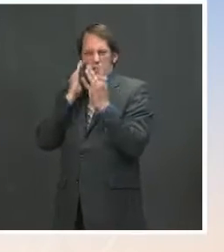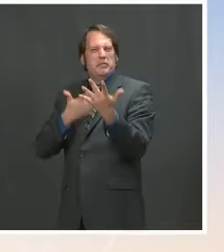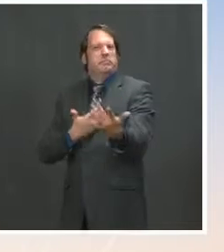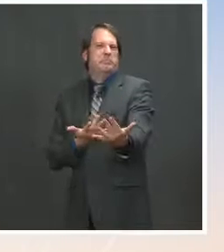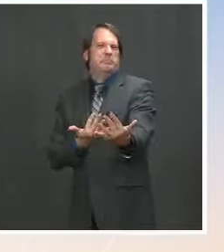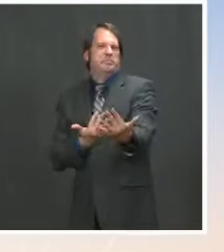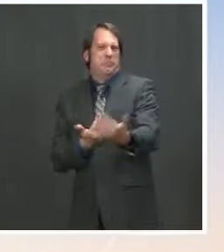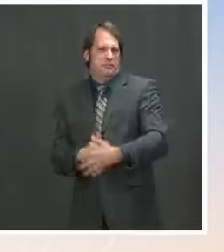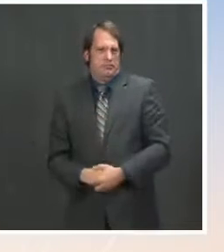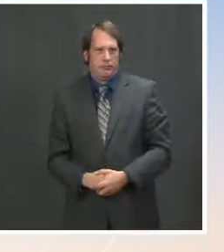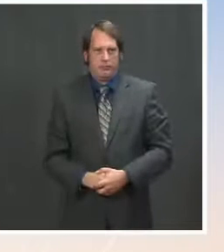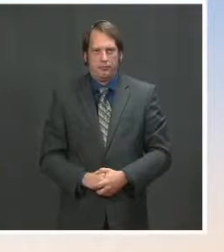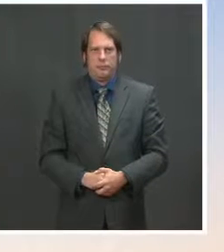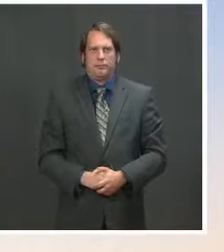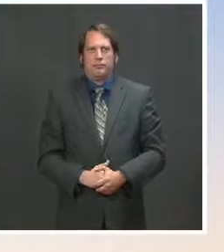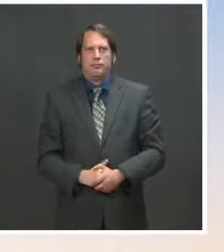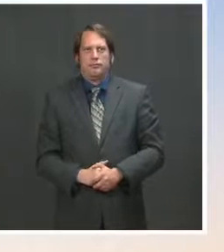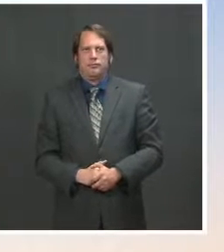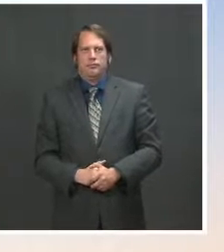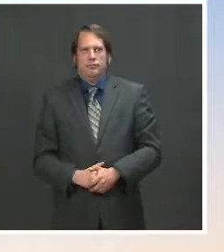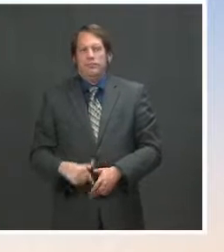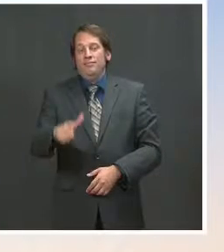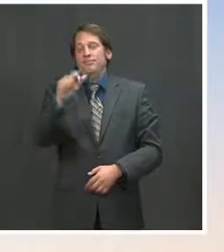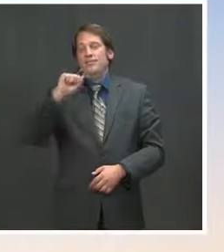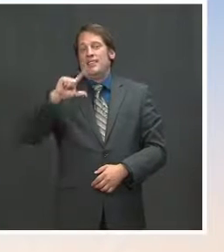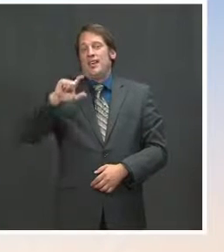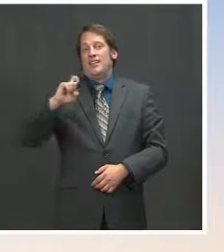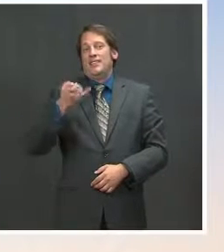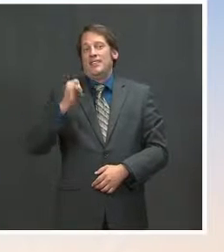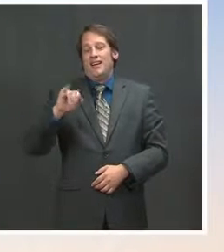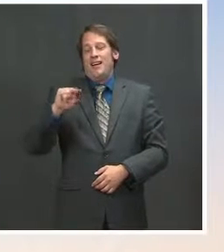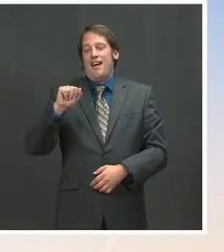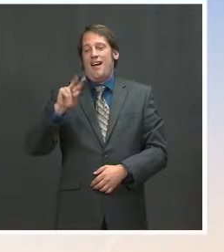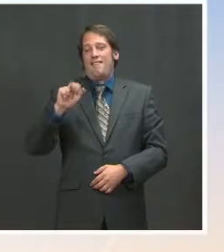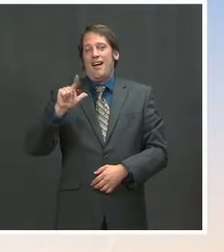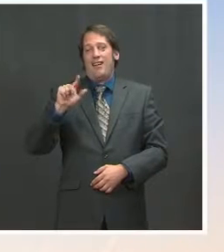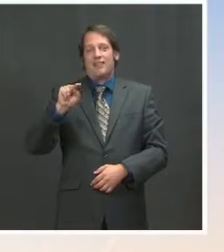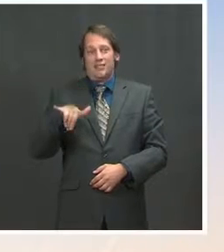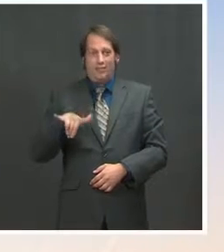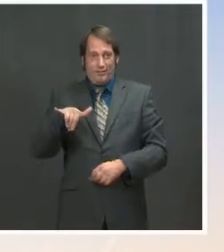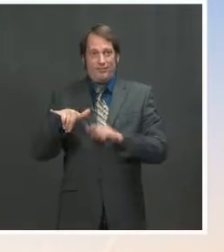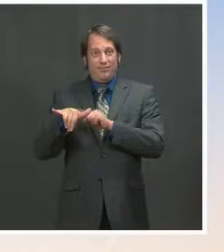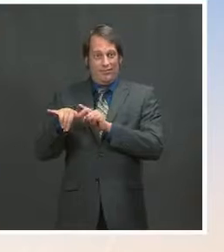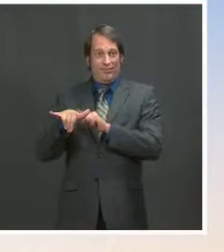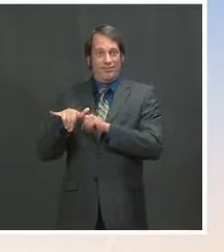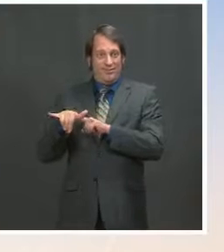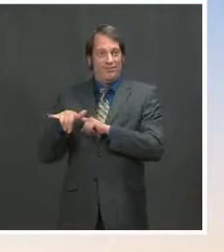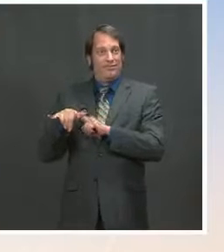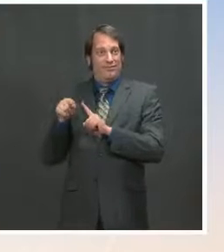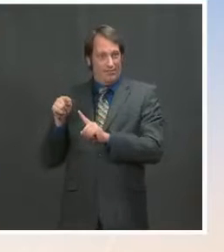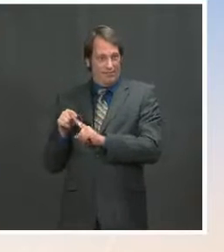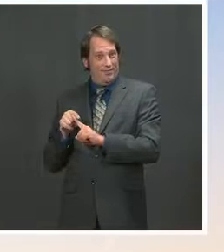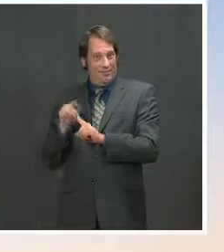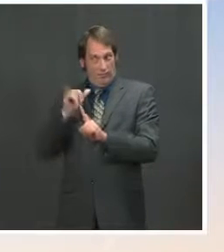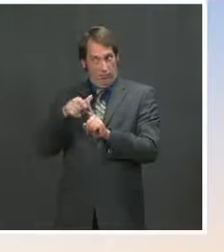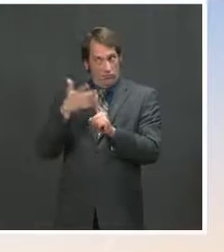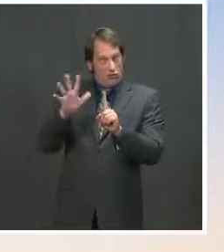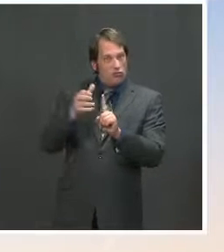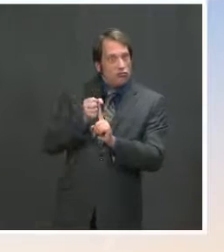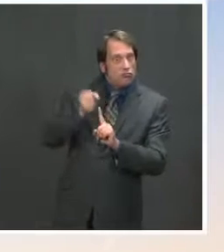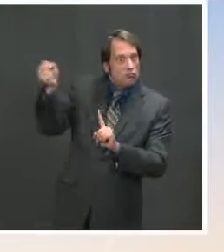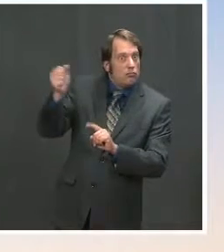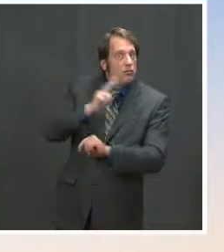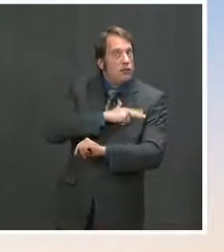matter, Alexei Navalny, obviously in a Russian prison, there are reports today that he has been removed to a hospital for